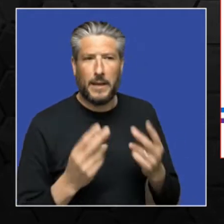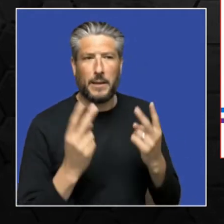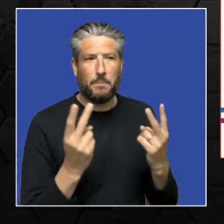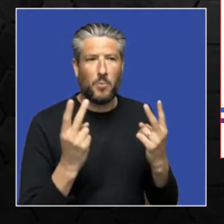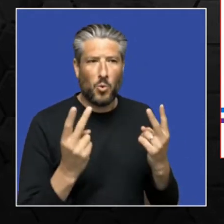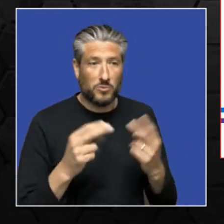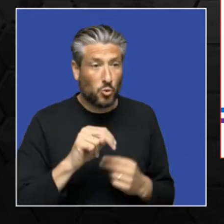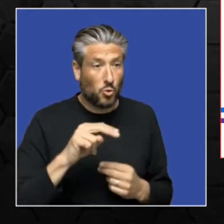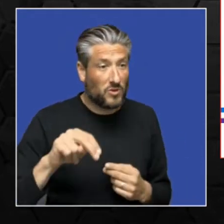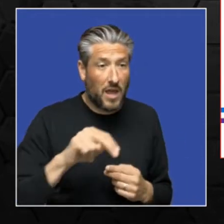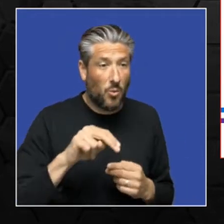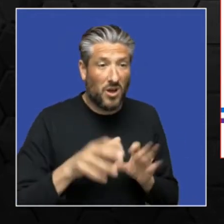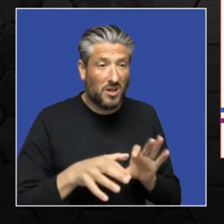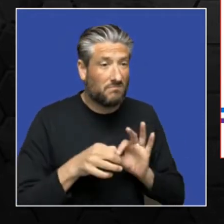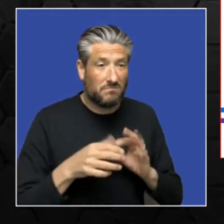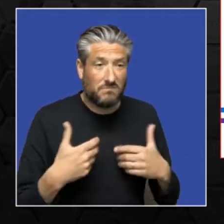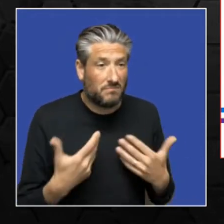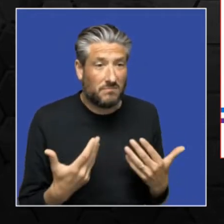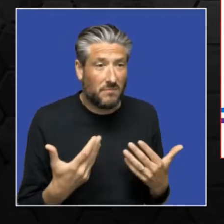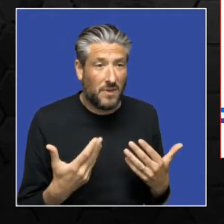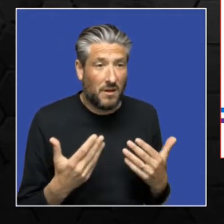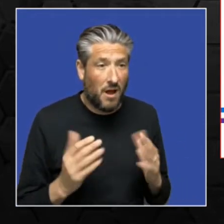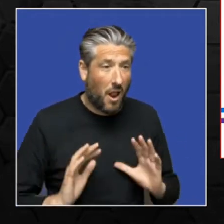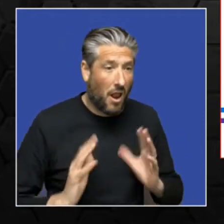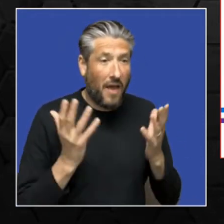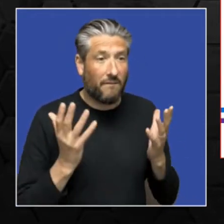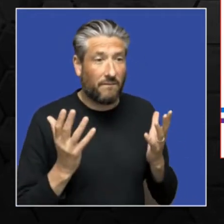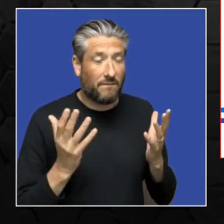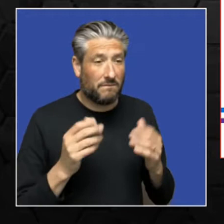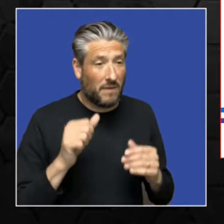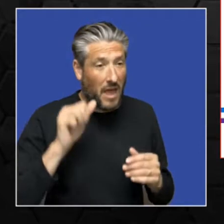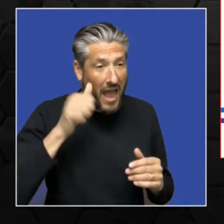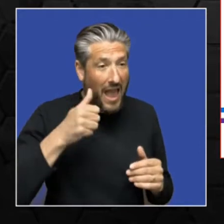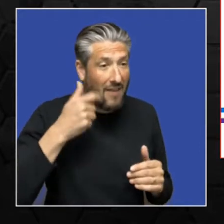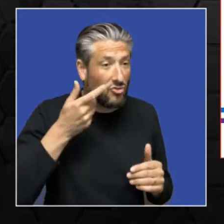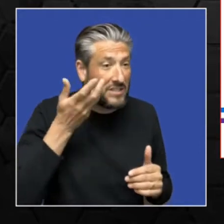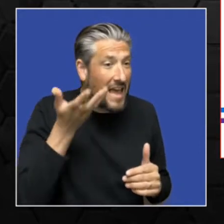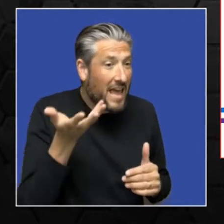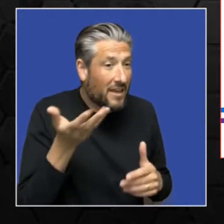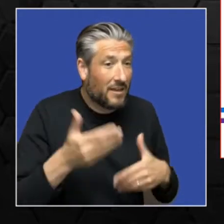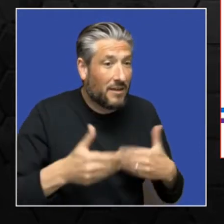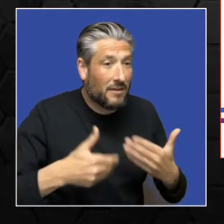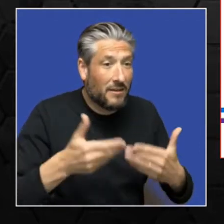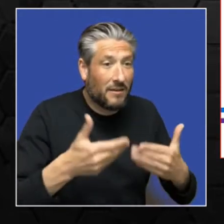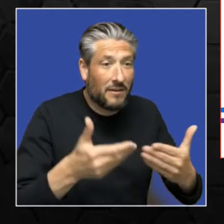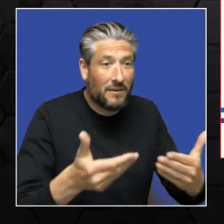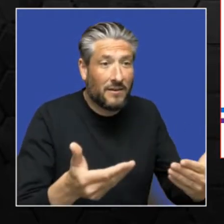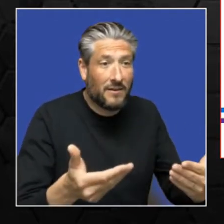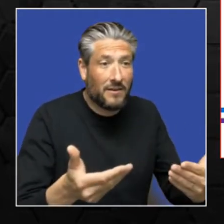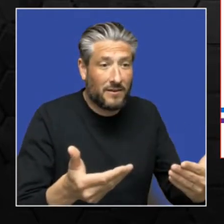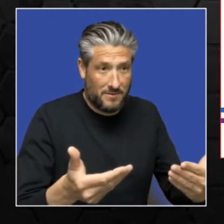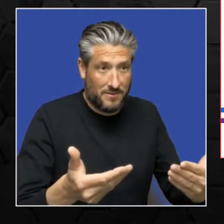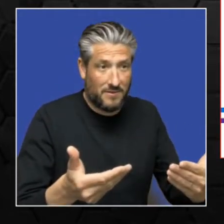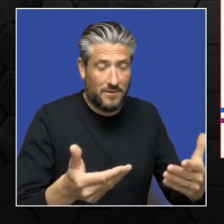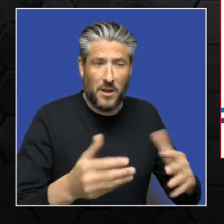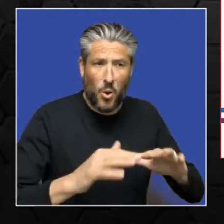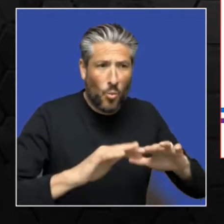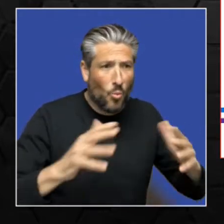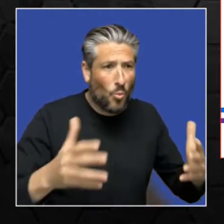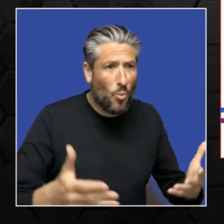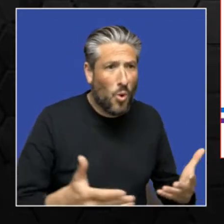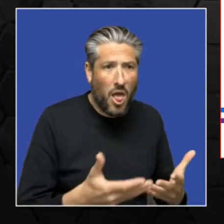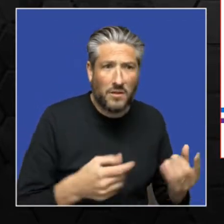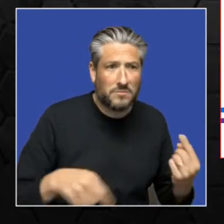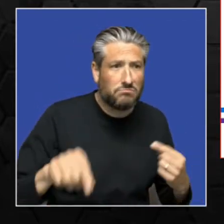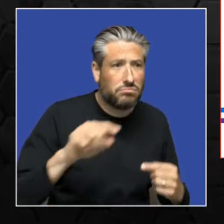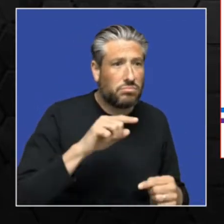lives. So many lives depend on it for weather. You think about farmers across the world who use it for their crops, or you think